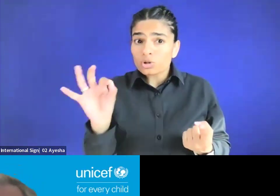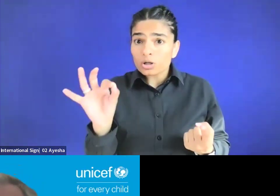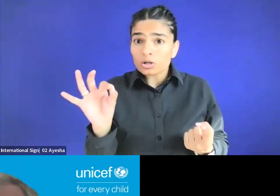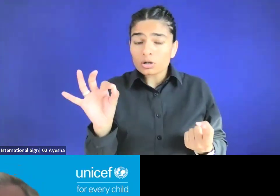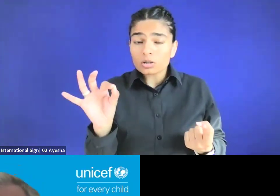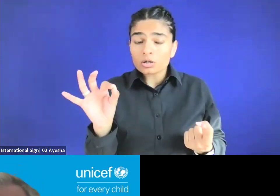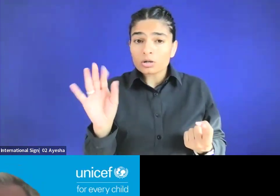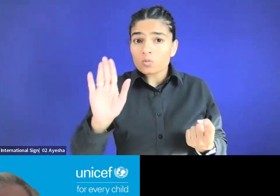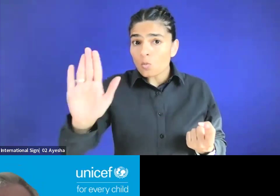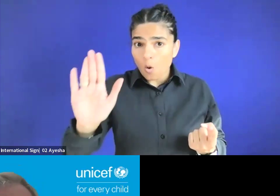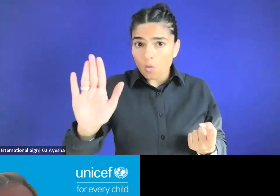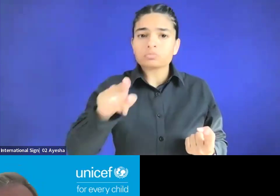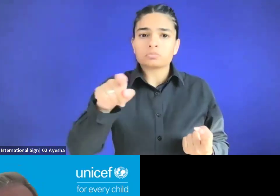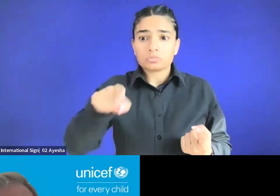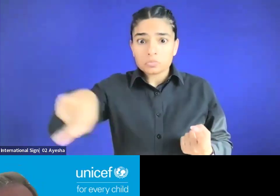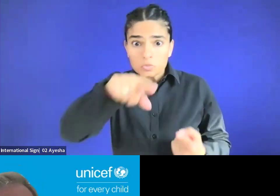UNICEF